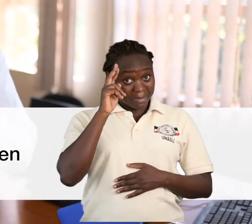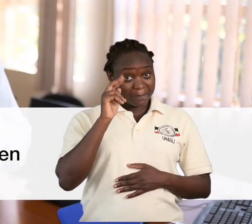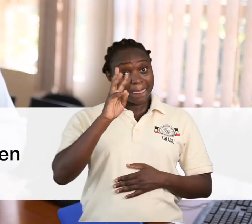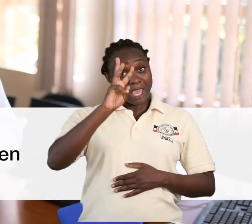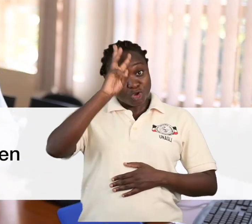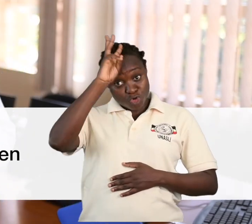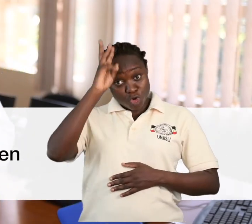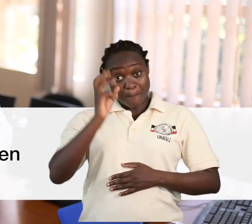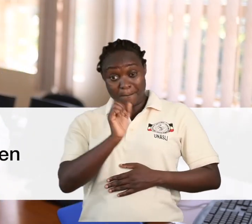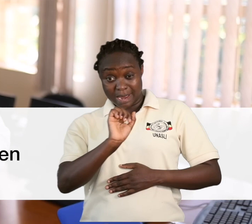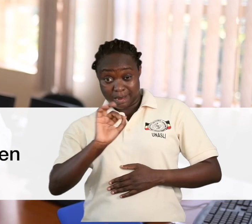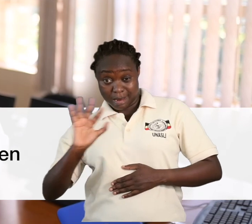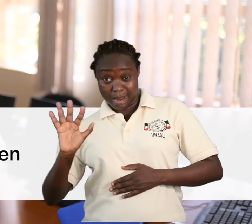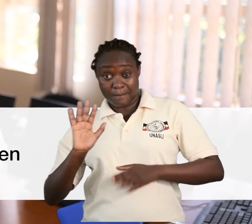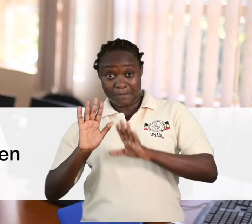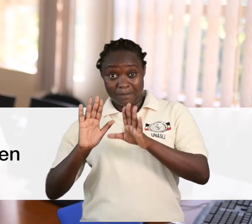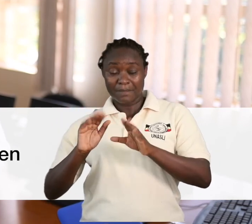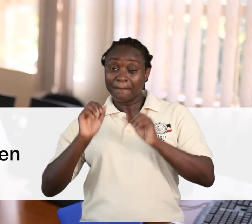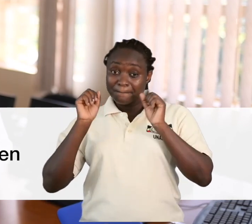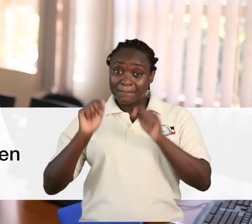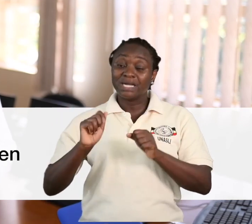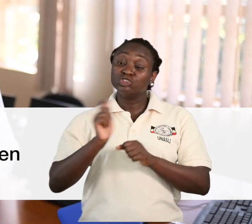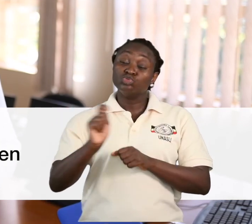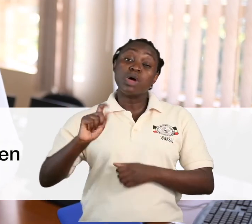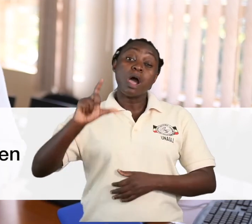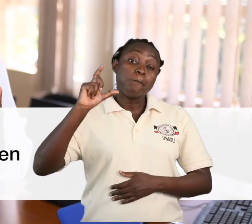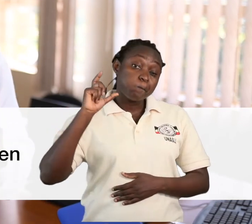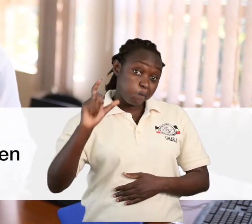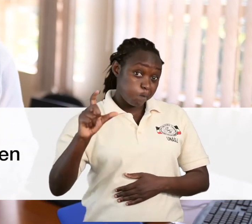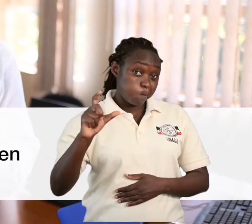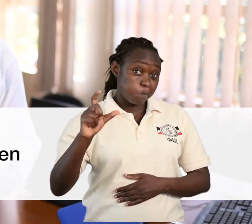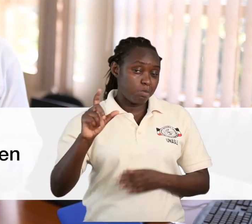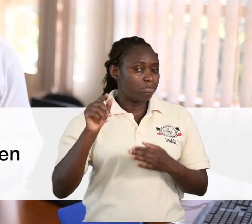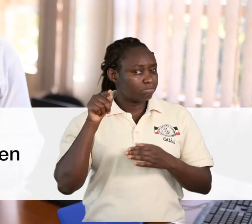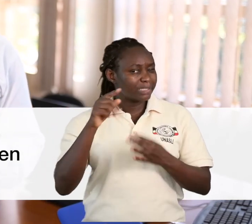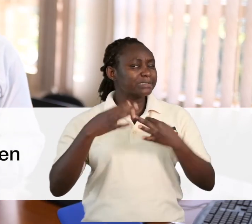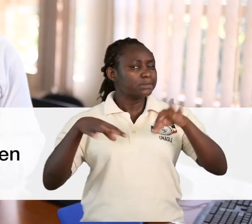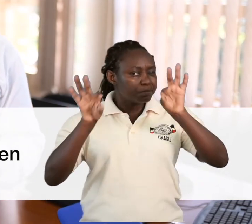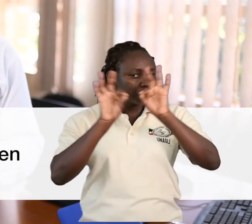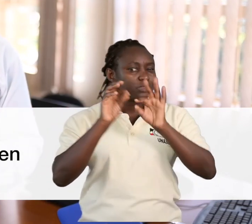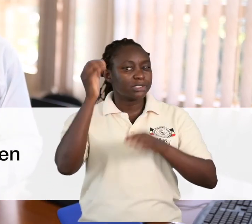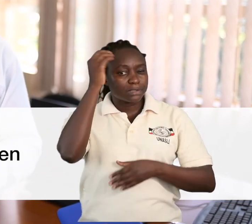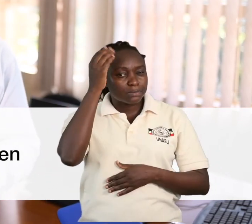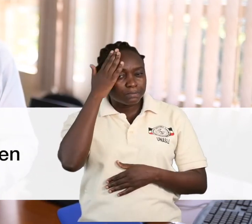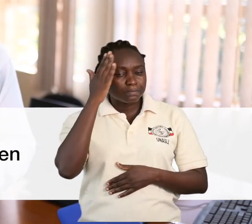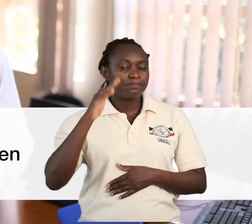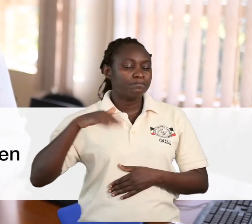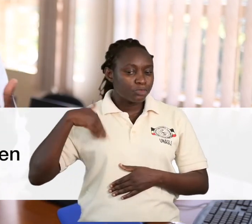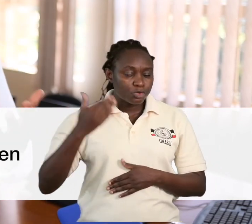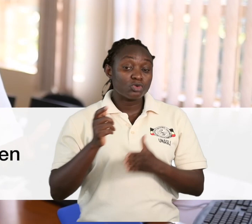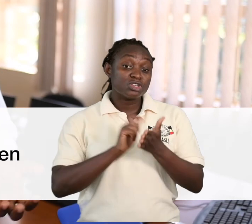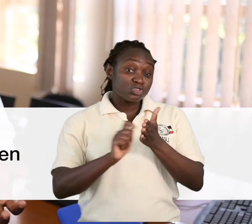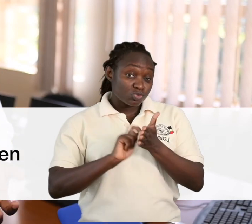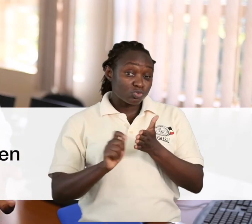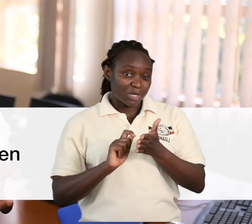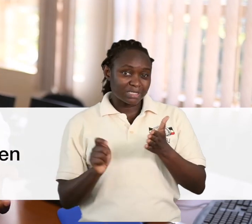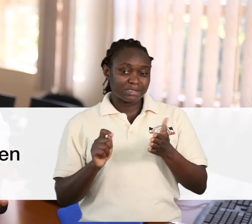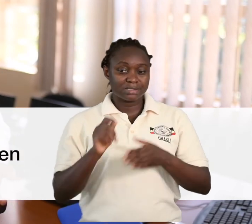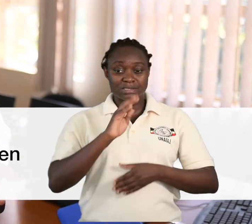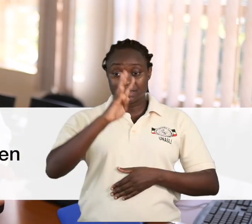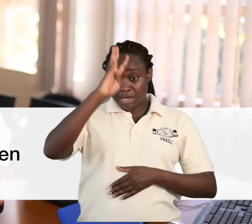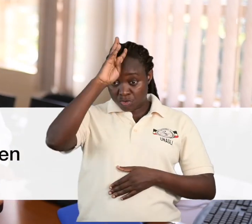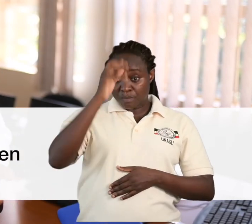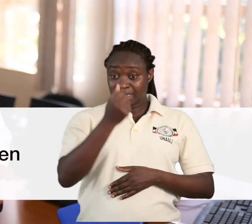numerals are written in capital letters. That is very important. whenever you're dealing with Roman numerals, don't forget about